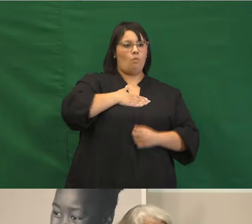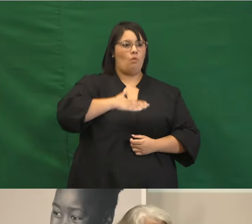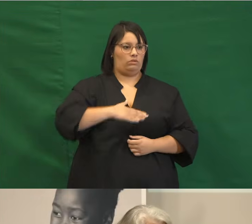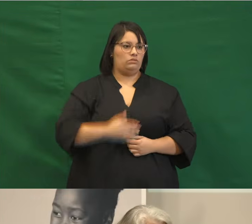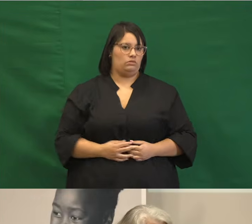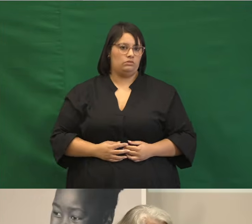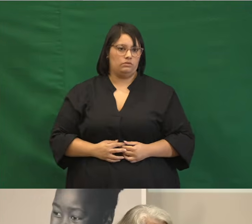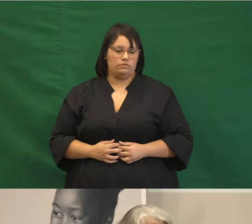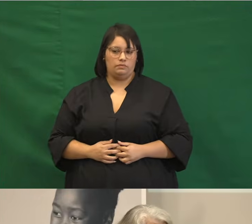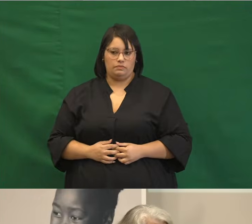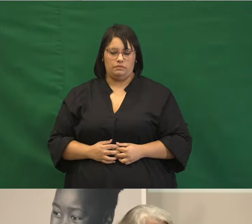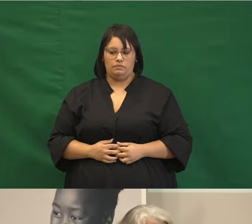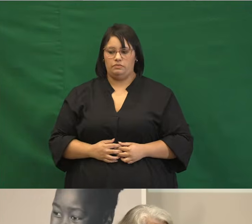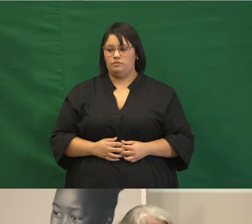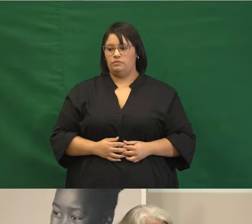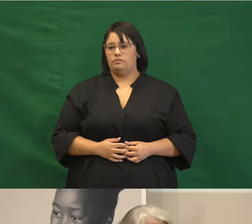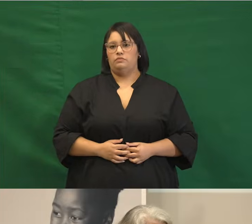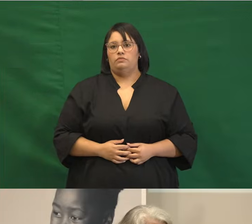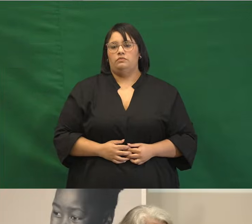thing.